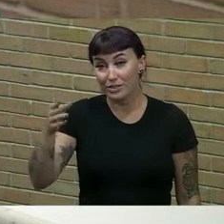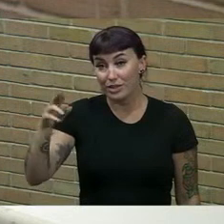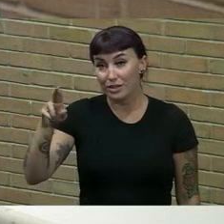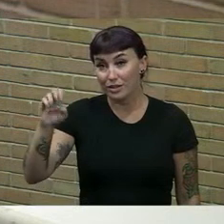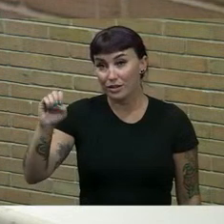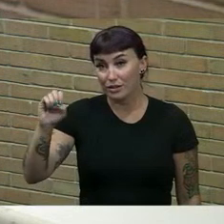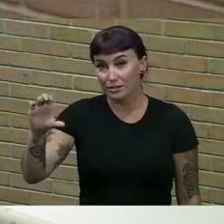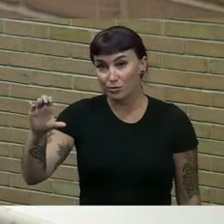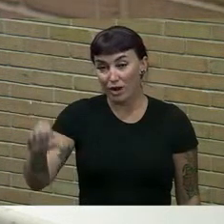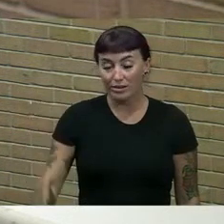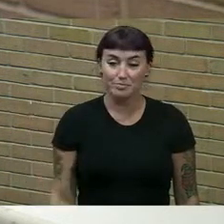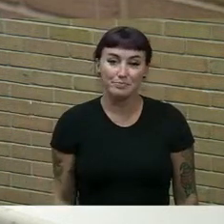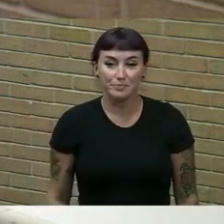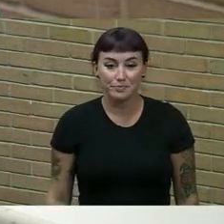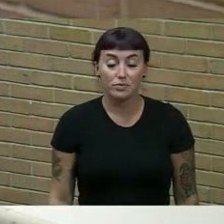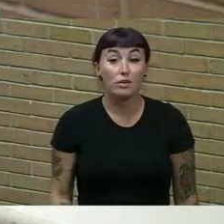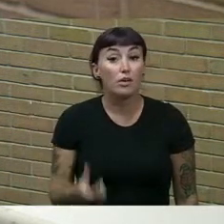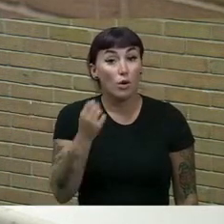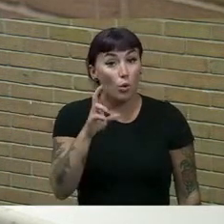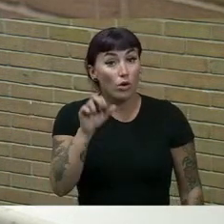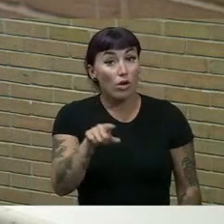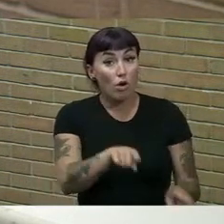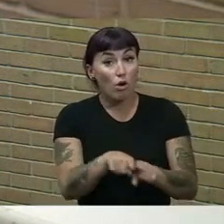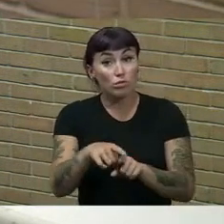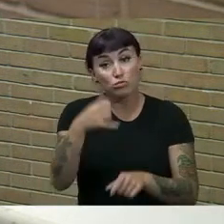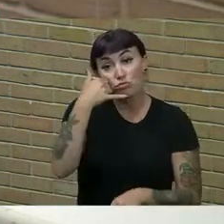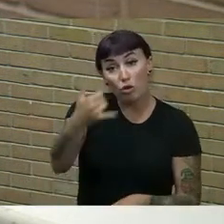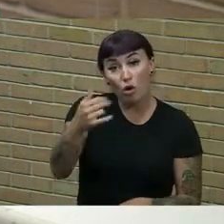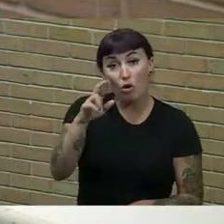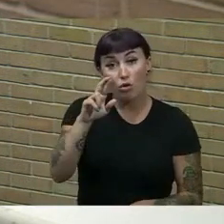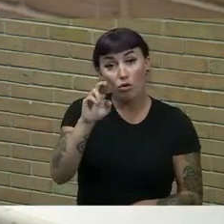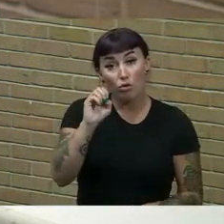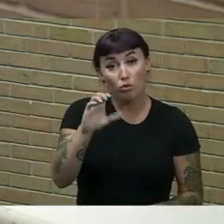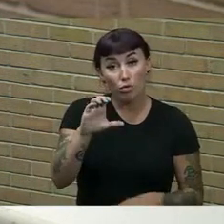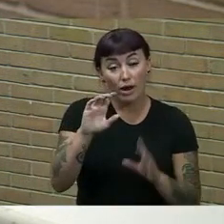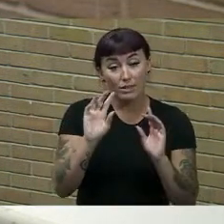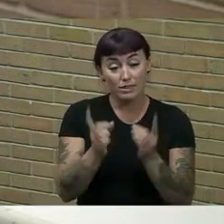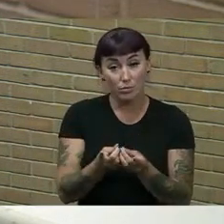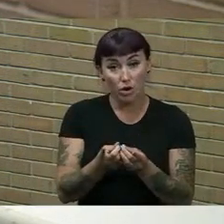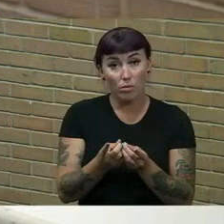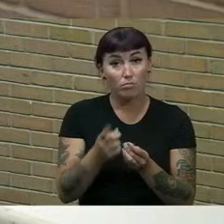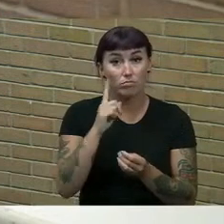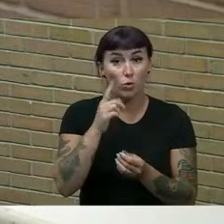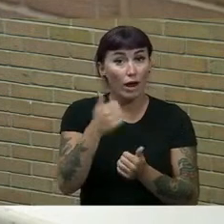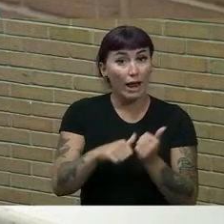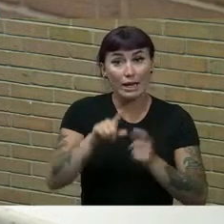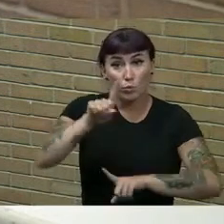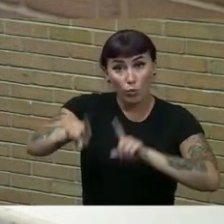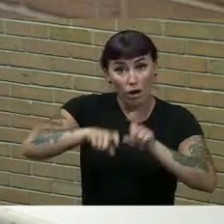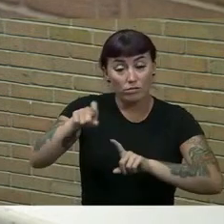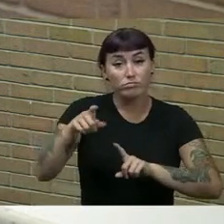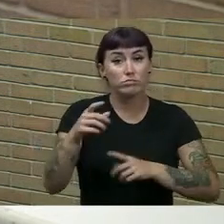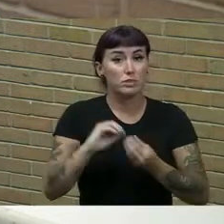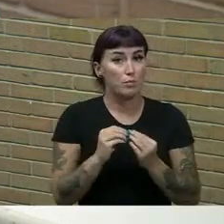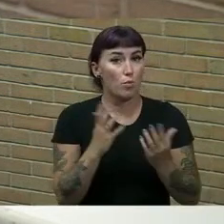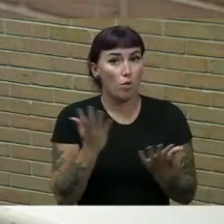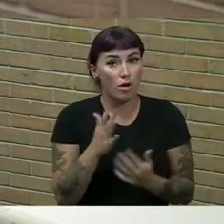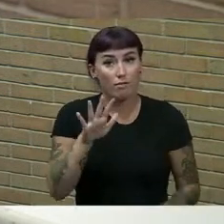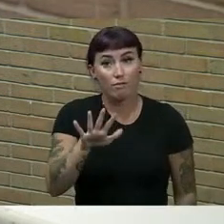www.townofbrighton.org/rec, R-E-C. Or you can also call the Recreation Department with any questions. That number